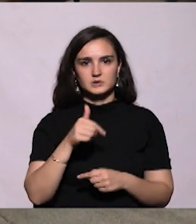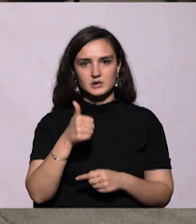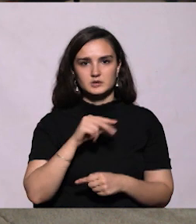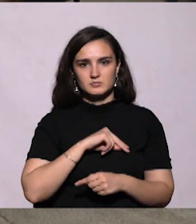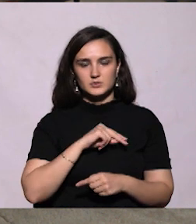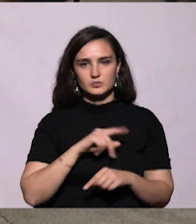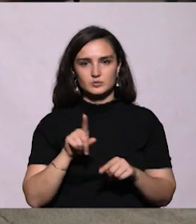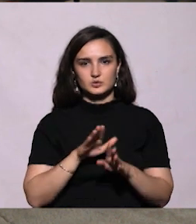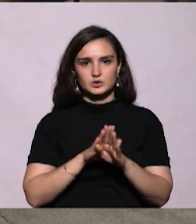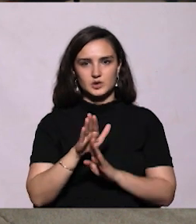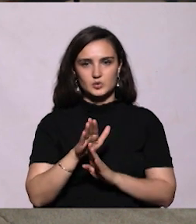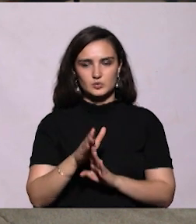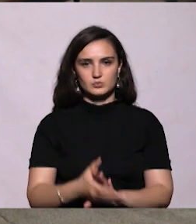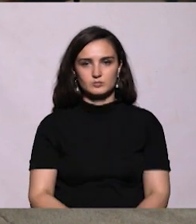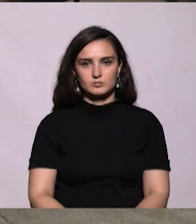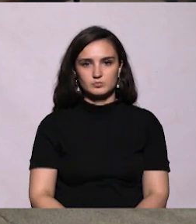job.